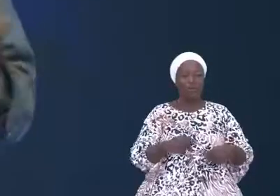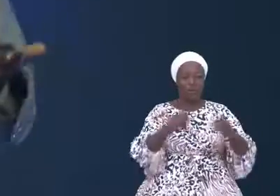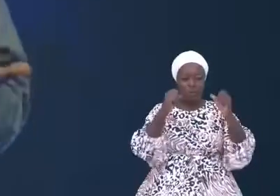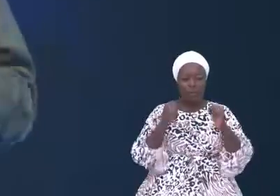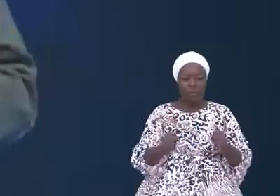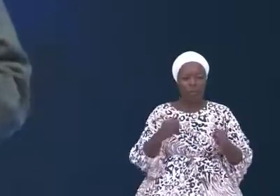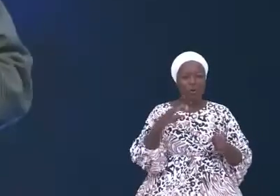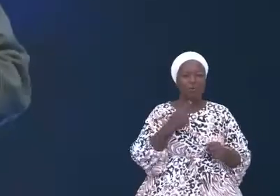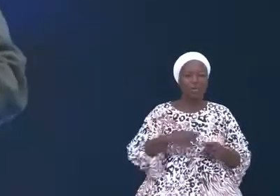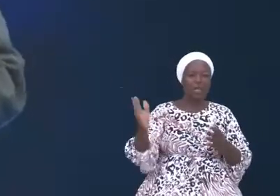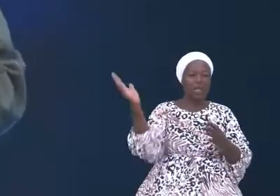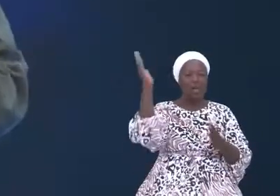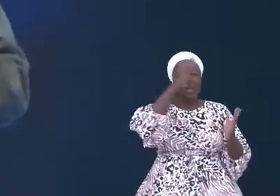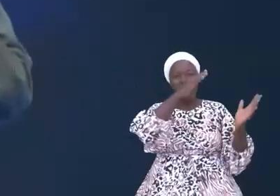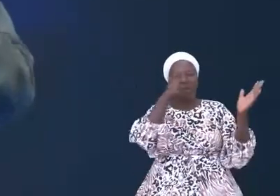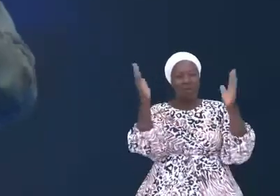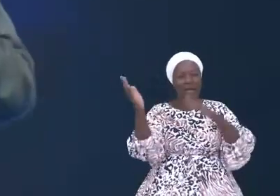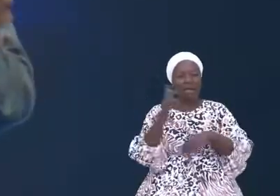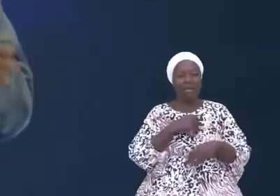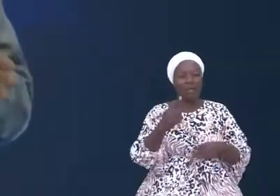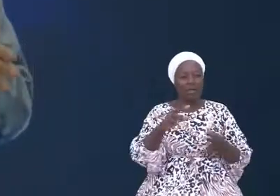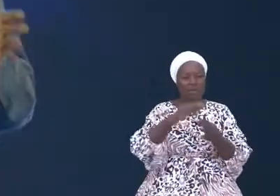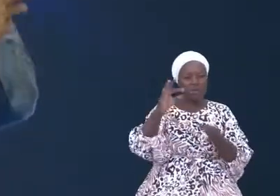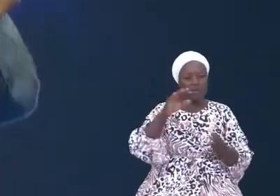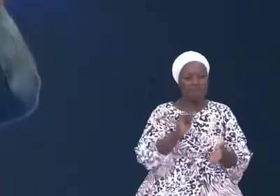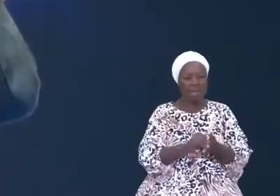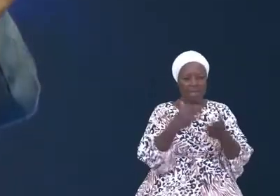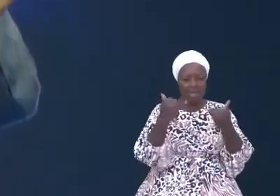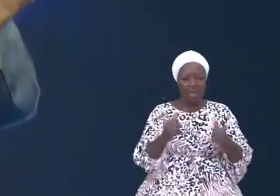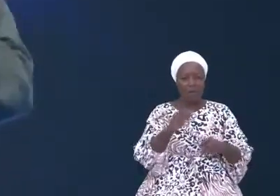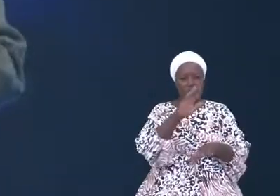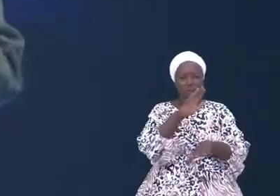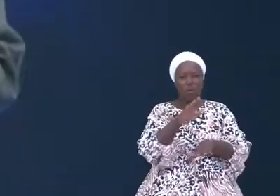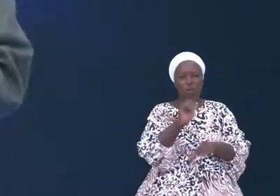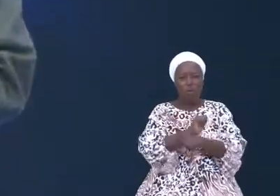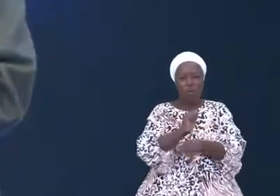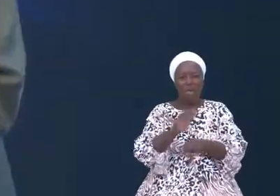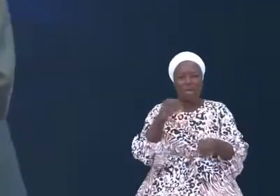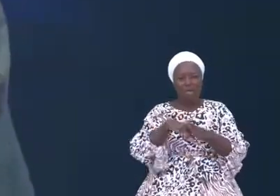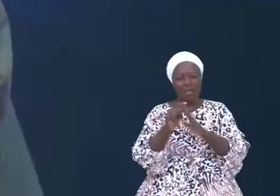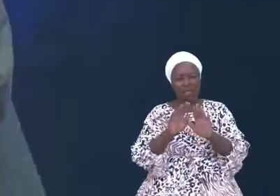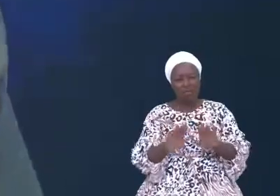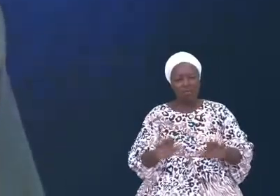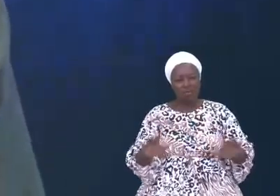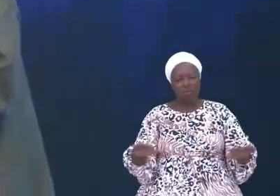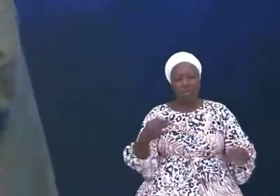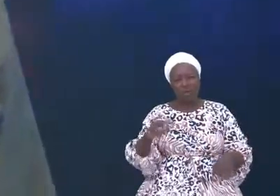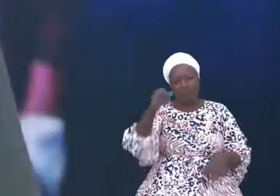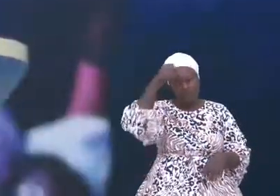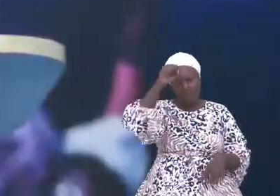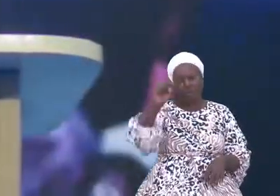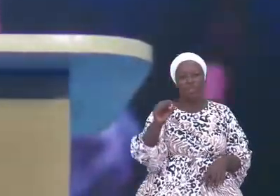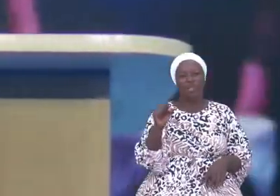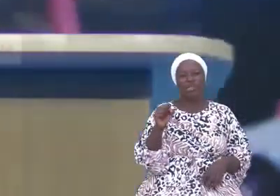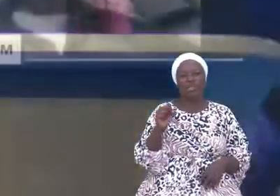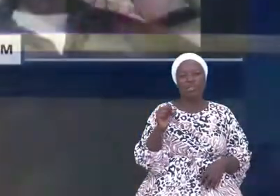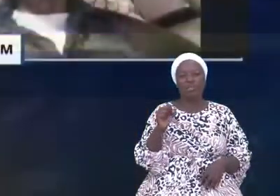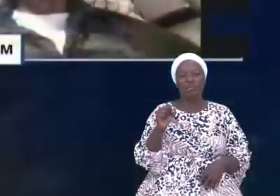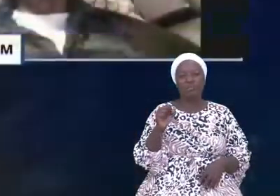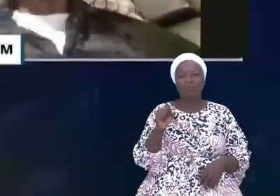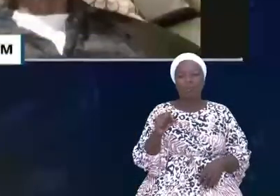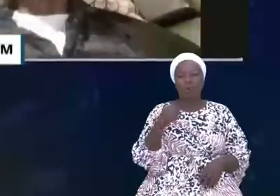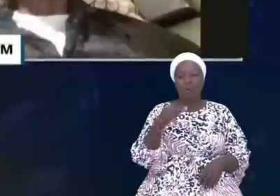the air, the spirit that now walketh in the children of disobedience.